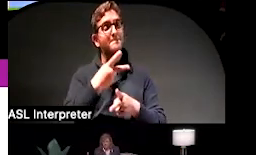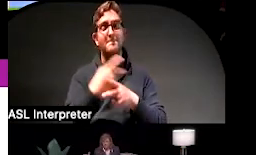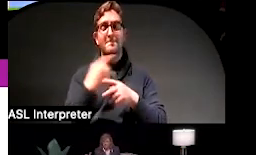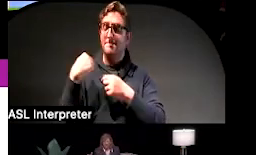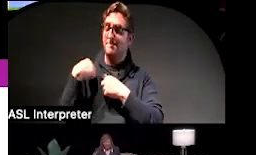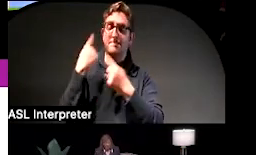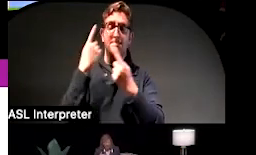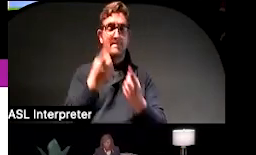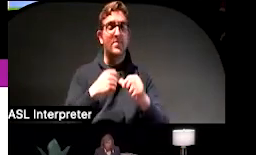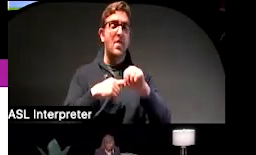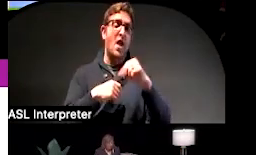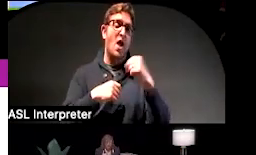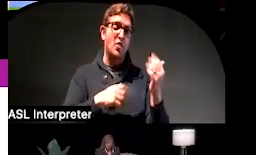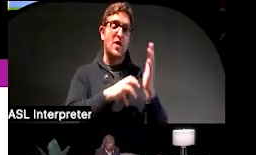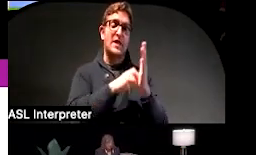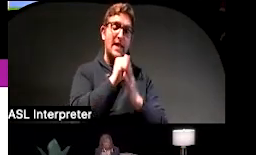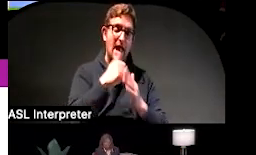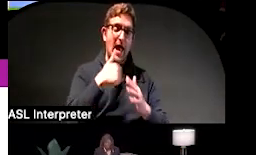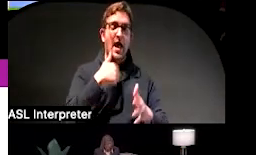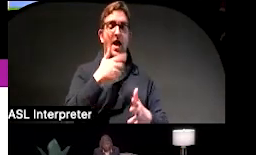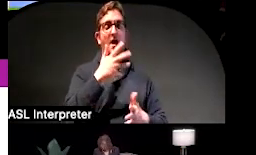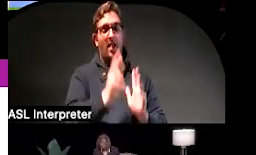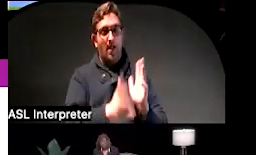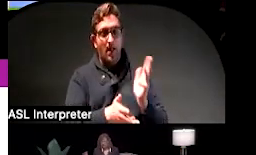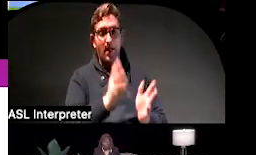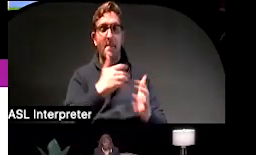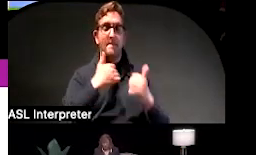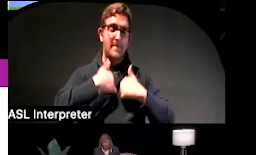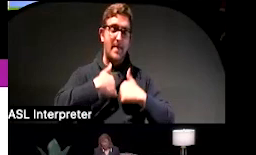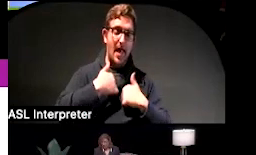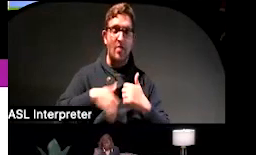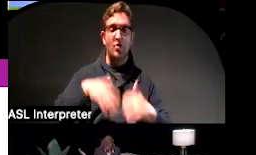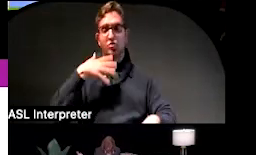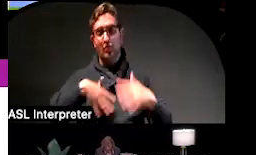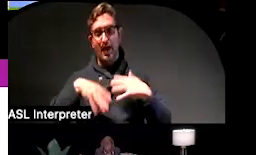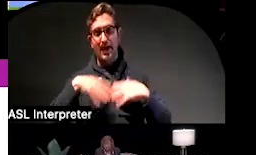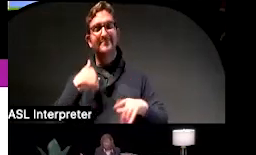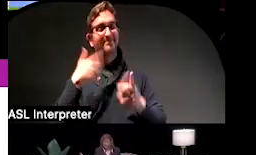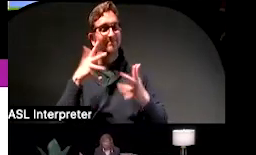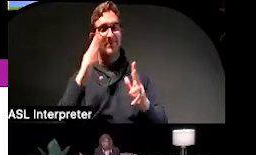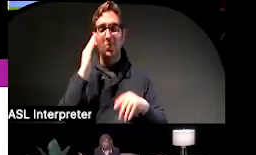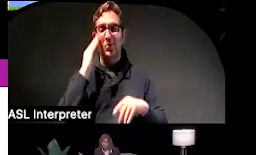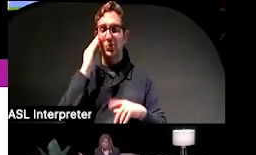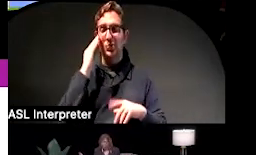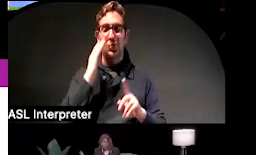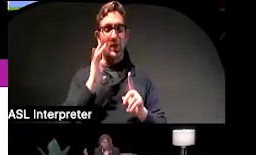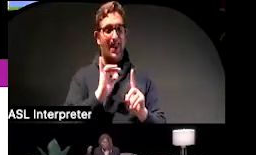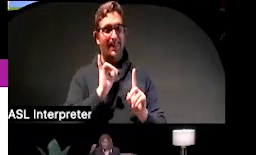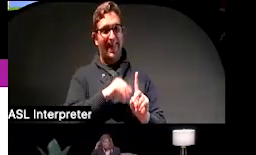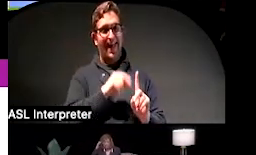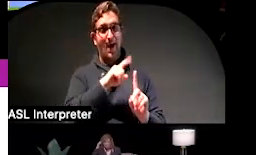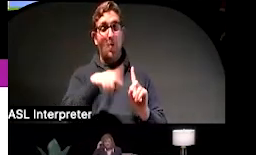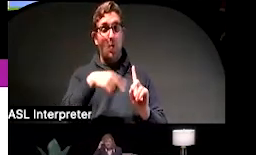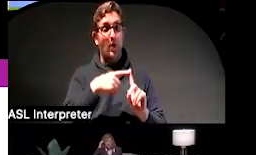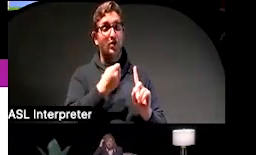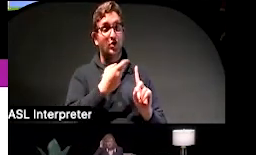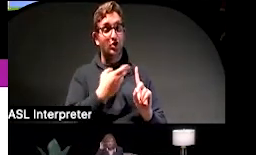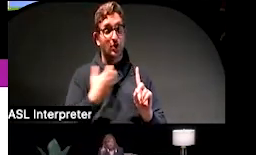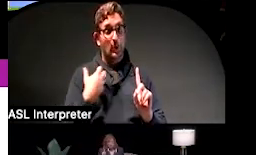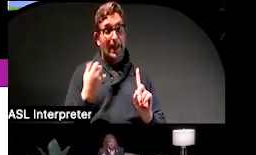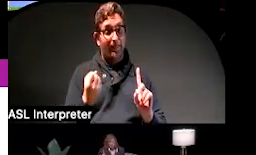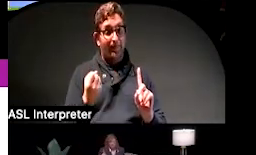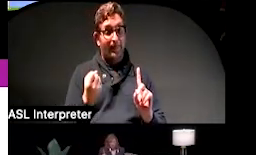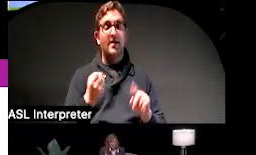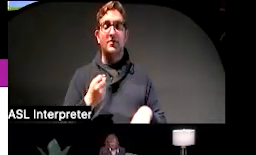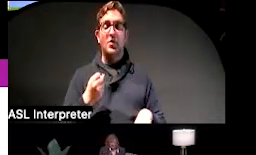all the others. I had helped bathe her and dress her and knew what that was like before when she was otherwise healthy. So the